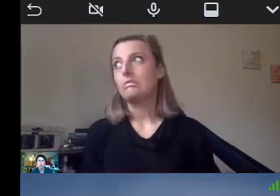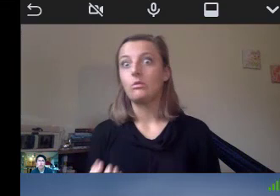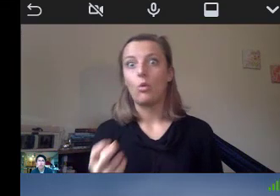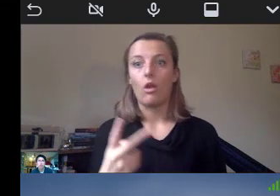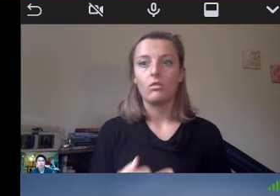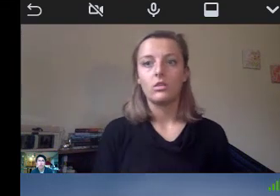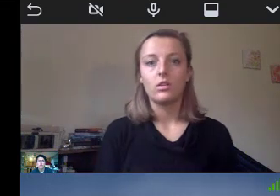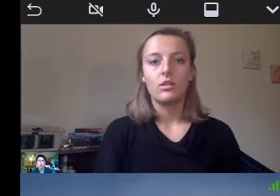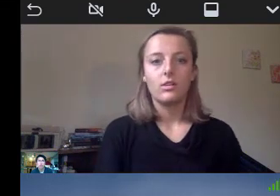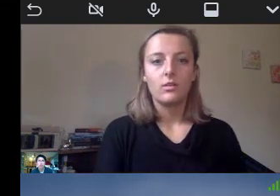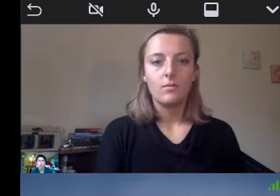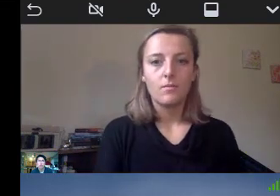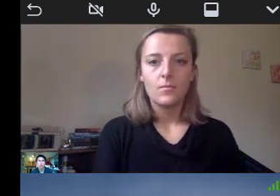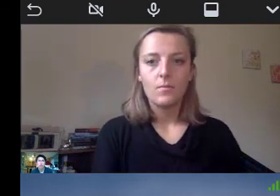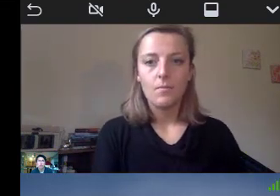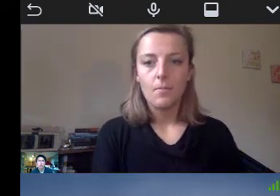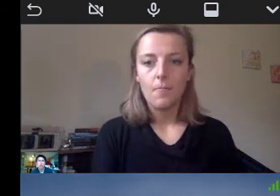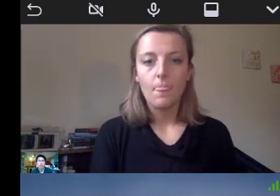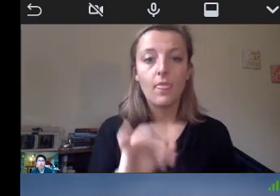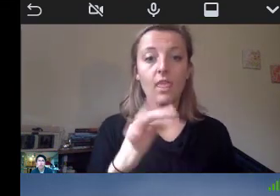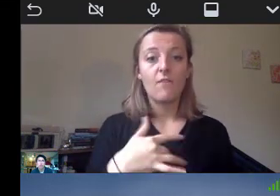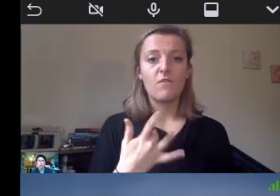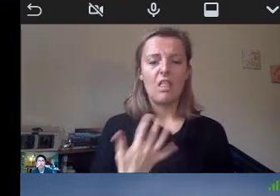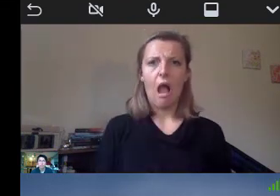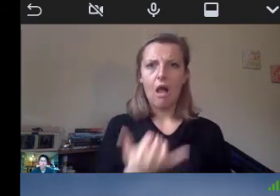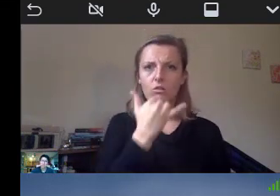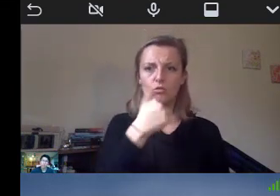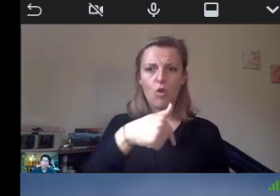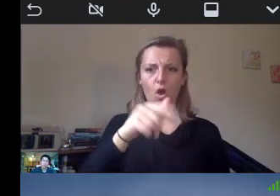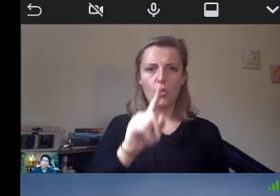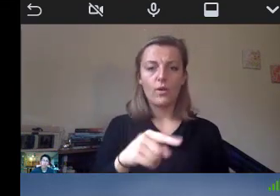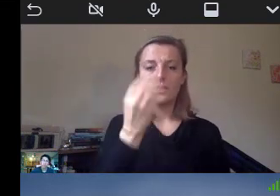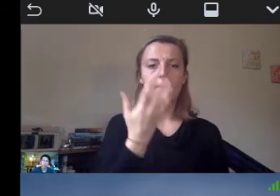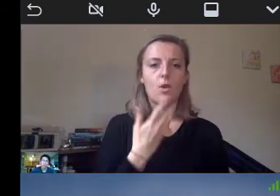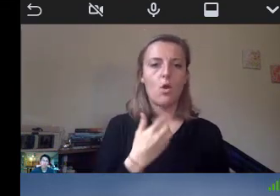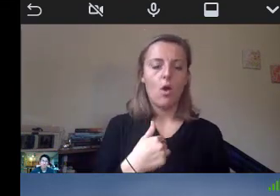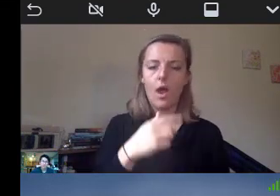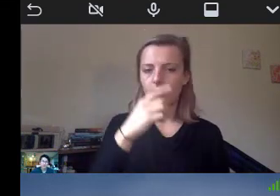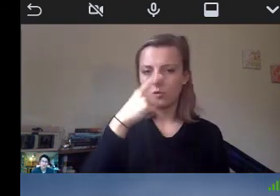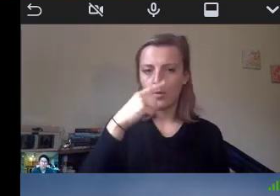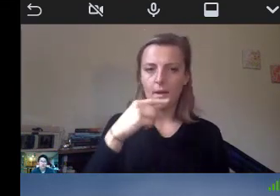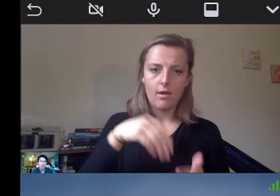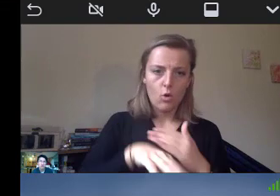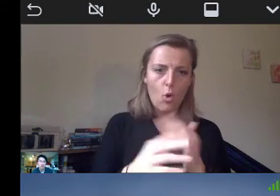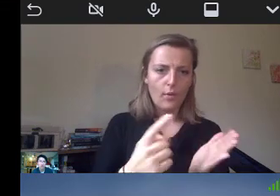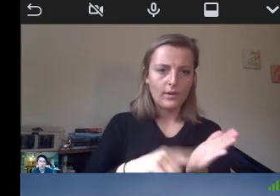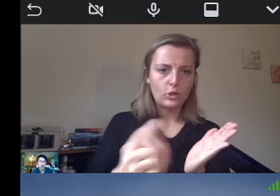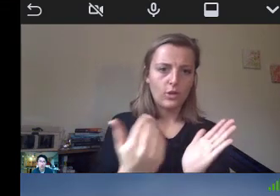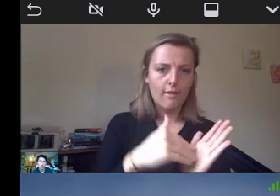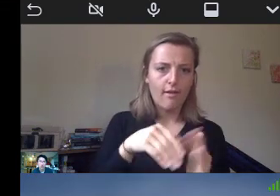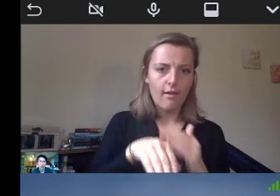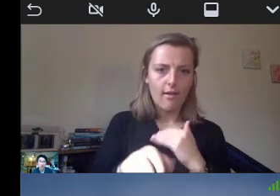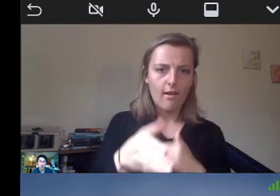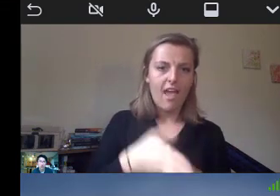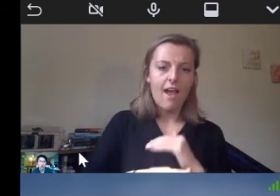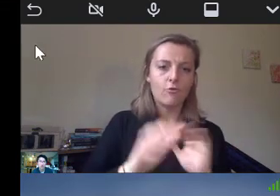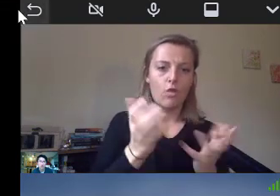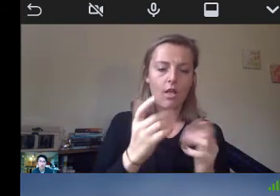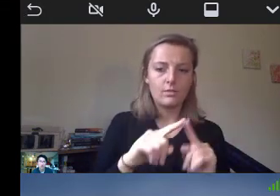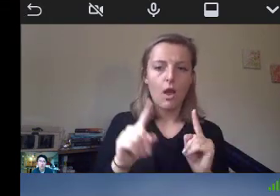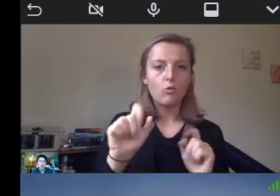Okay, if you feel like you did the wrong quiz, let me know. I'll double check after class, but you can always send me an email and we can sort of